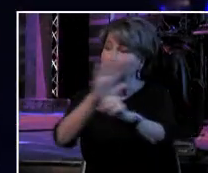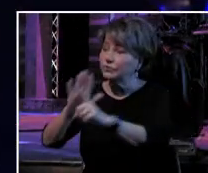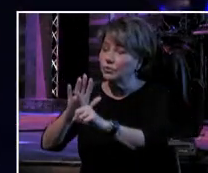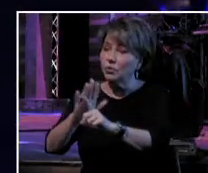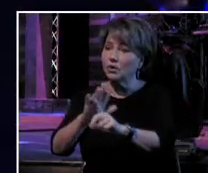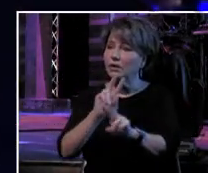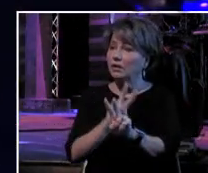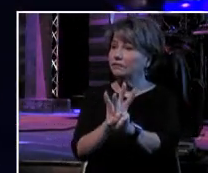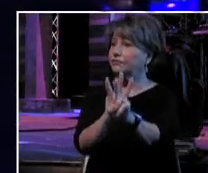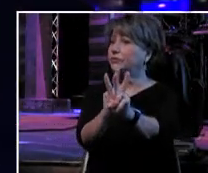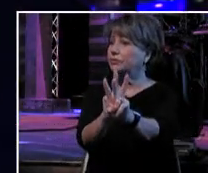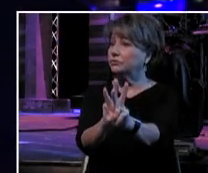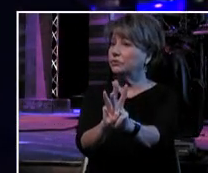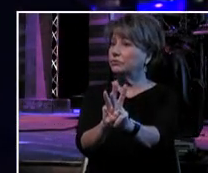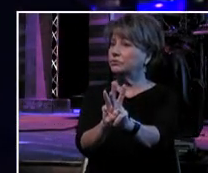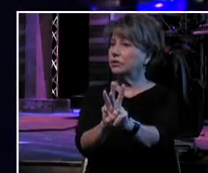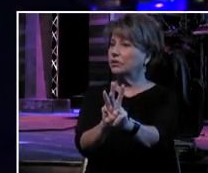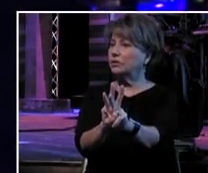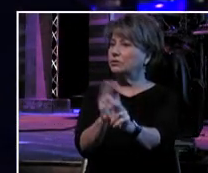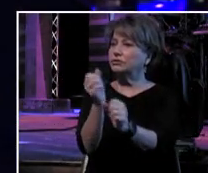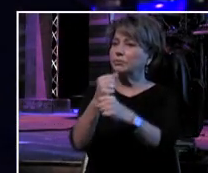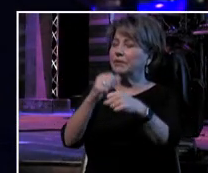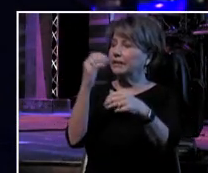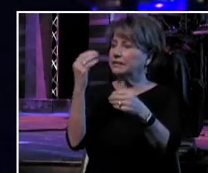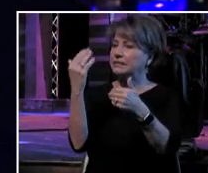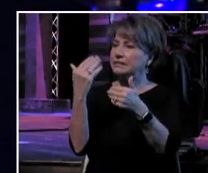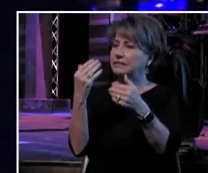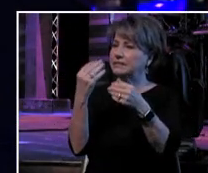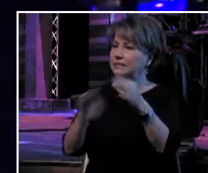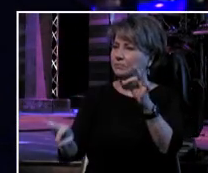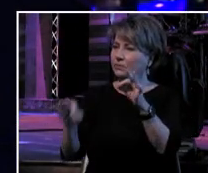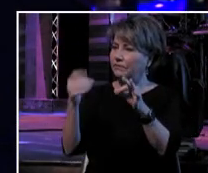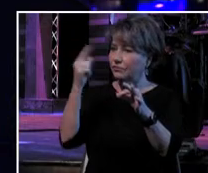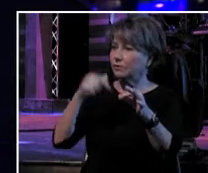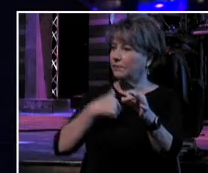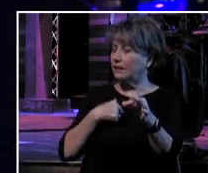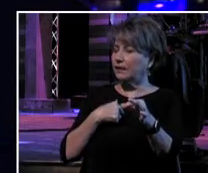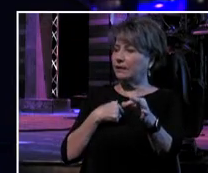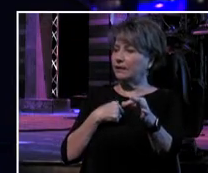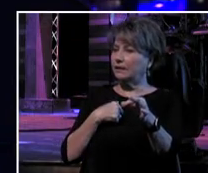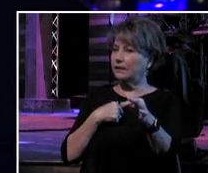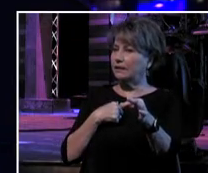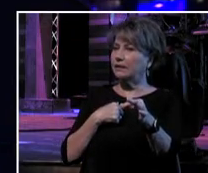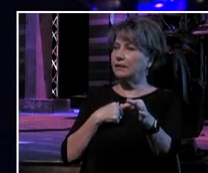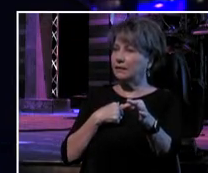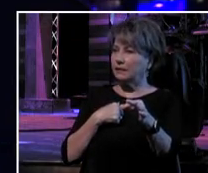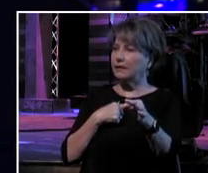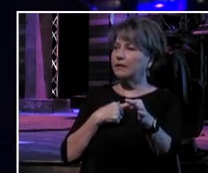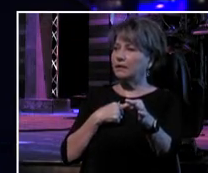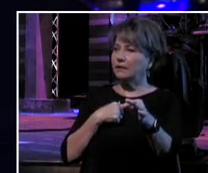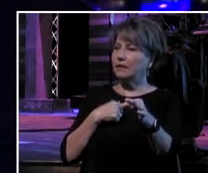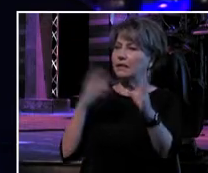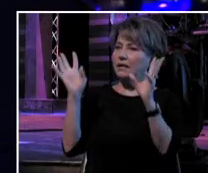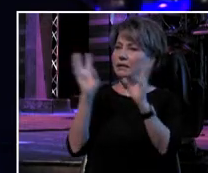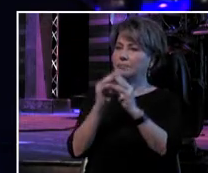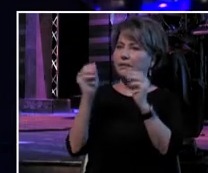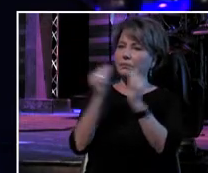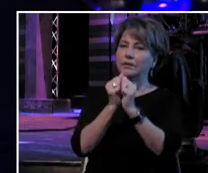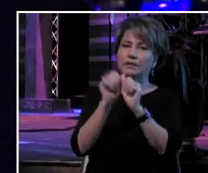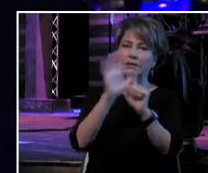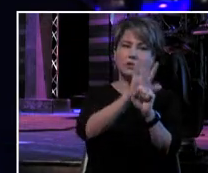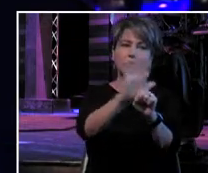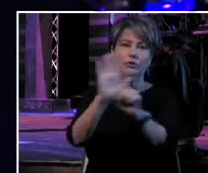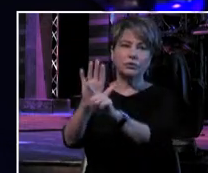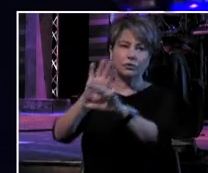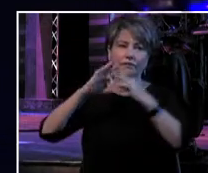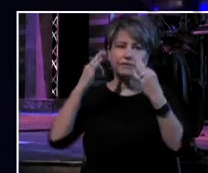So make it easy on me. Please. Seriously, here's what I mean by that. I meet with your family when you die.